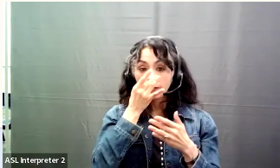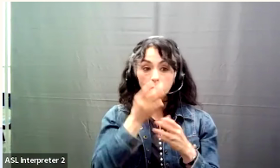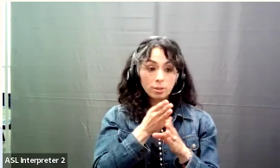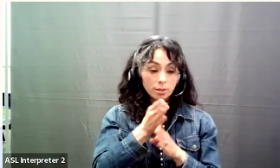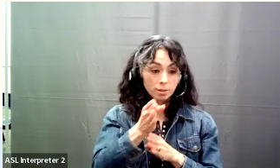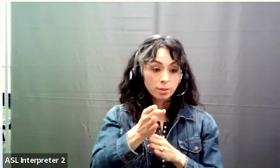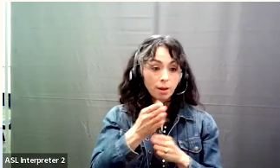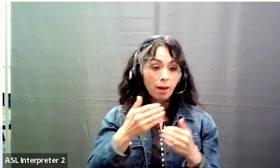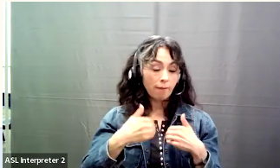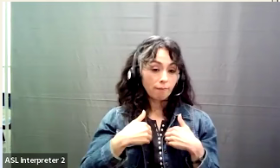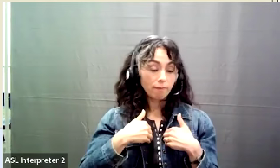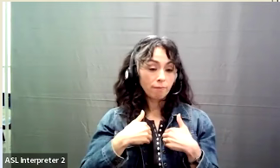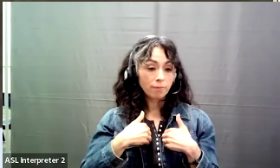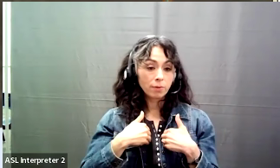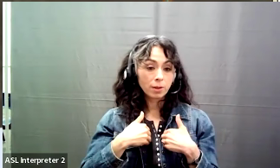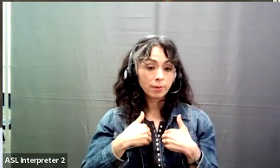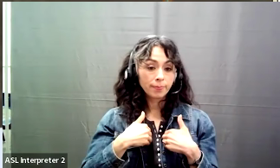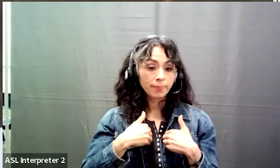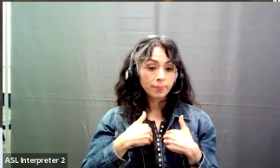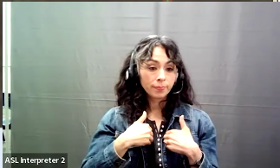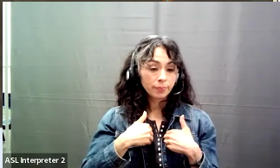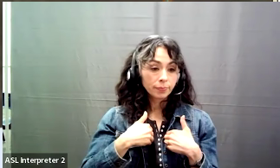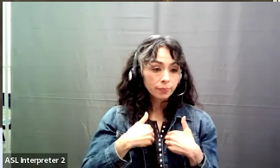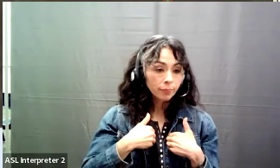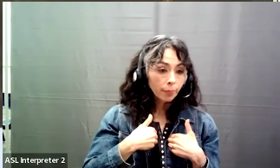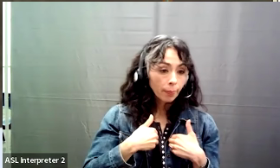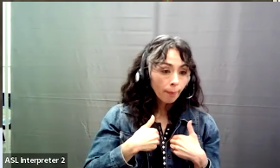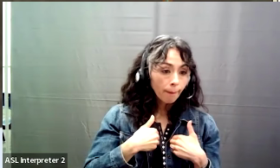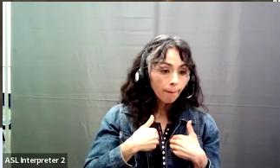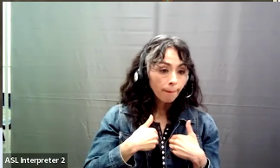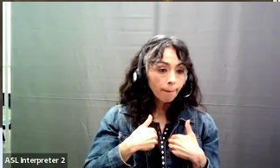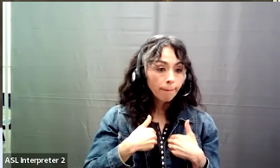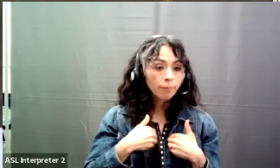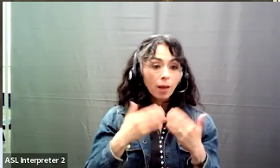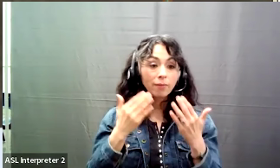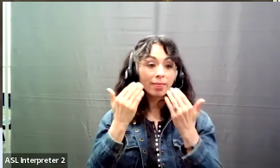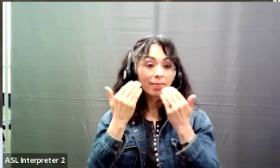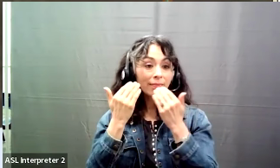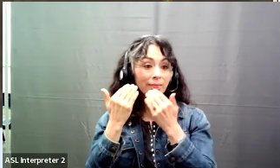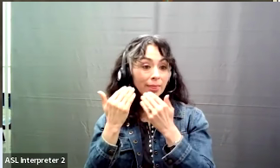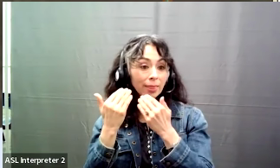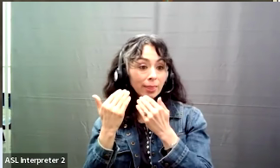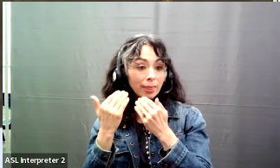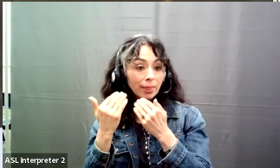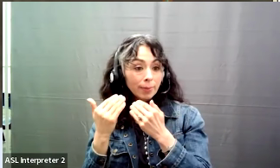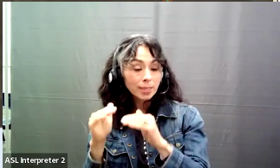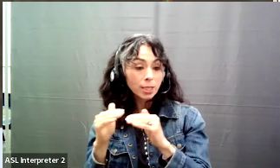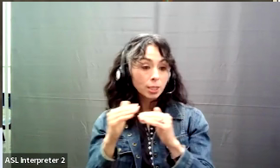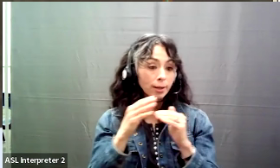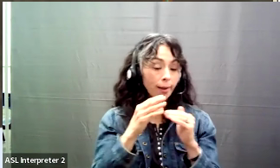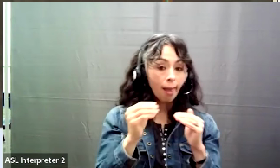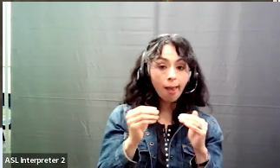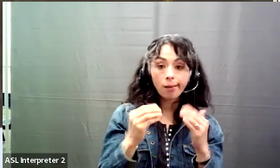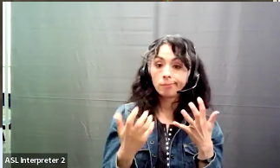interest. It tells you the suitability and the limitations, if the